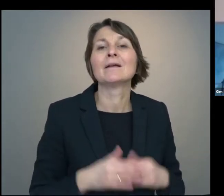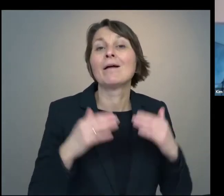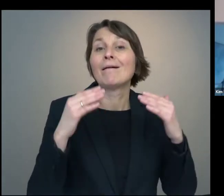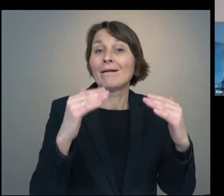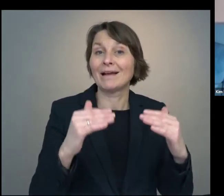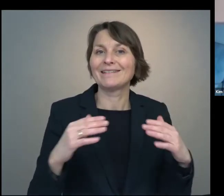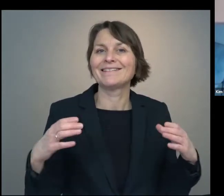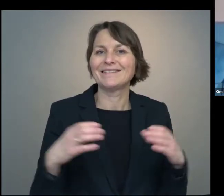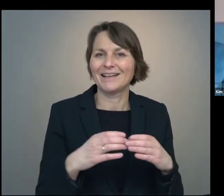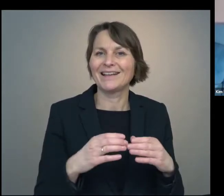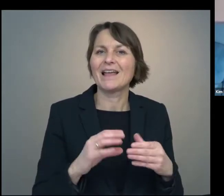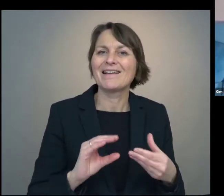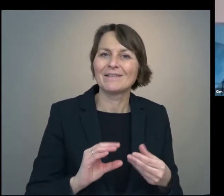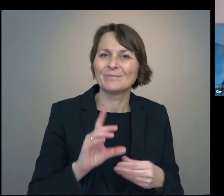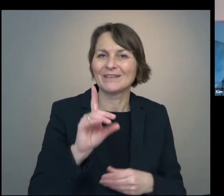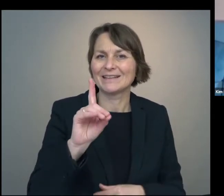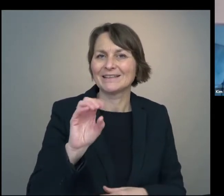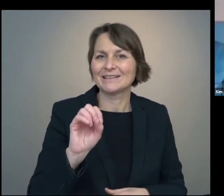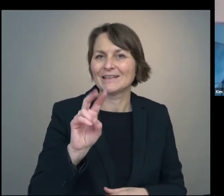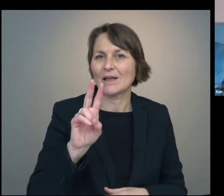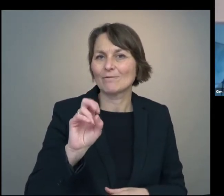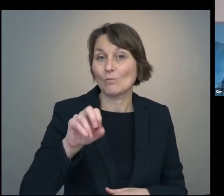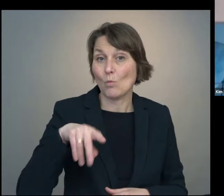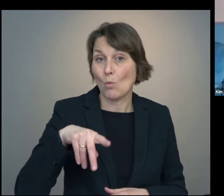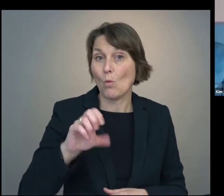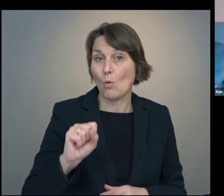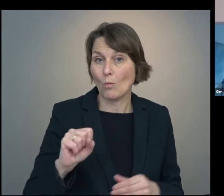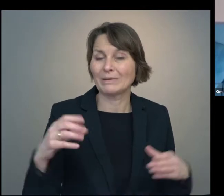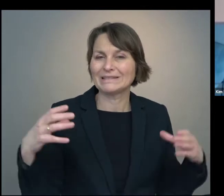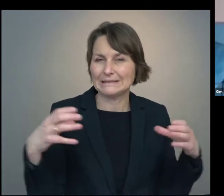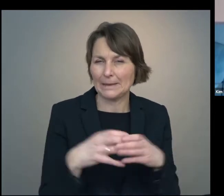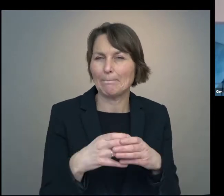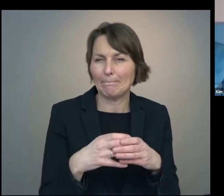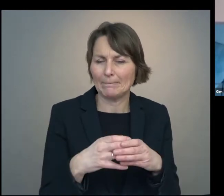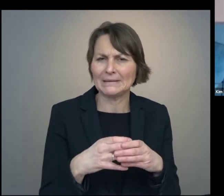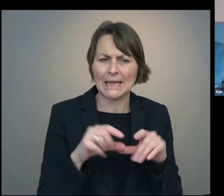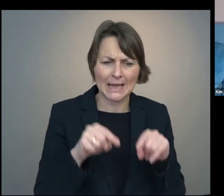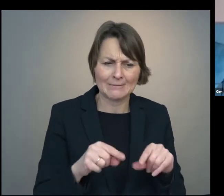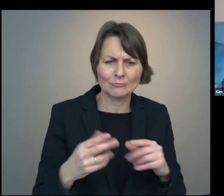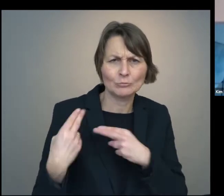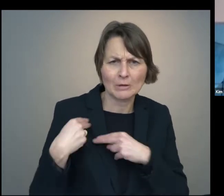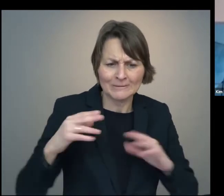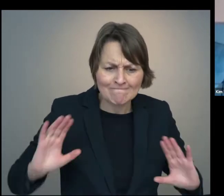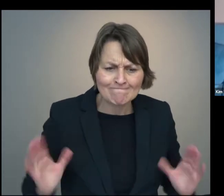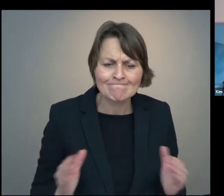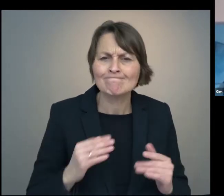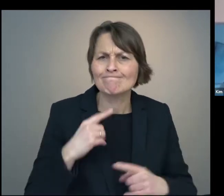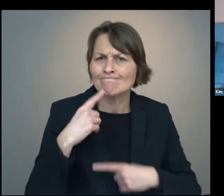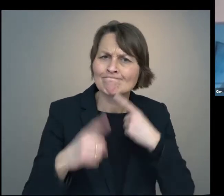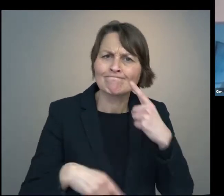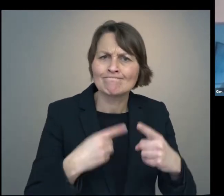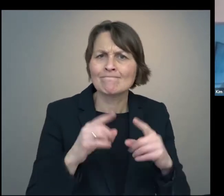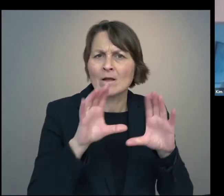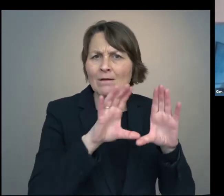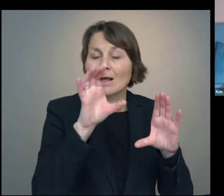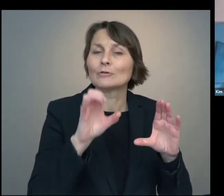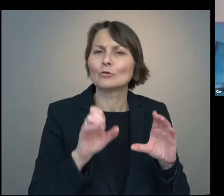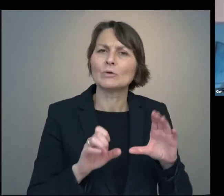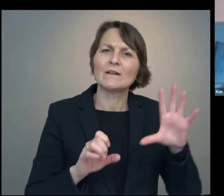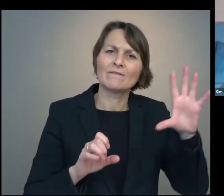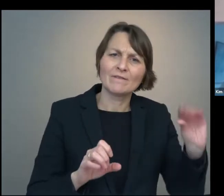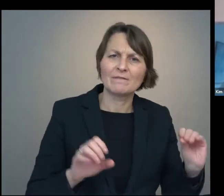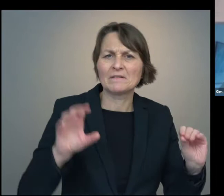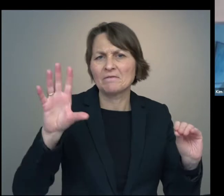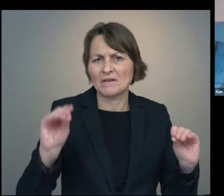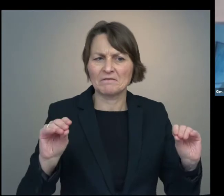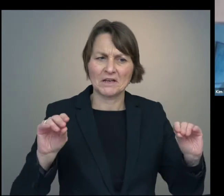people here. And then there's the DevOps team that does all the running the cloud. So it is about a 50-50